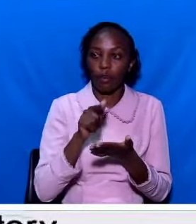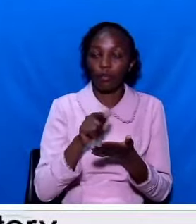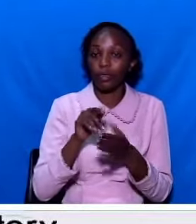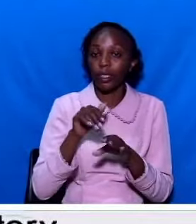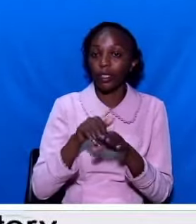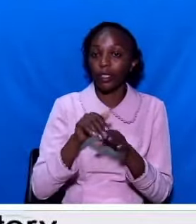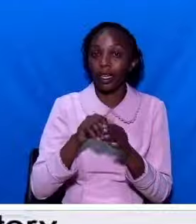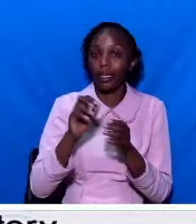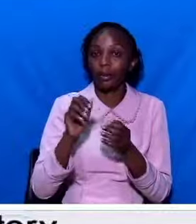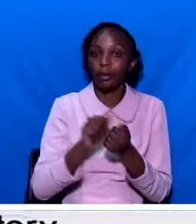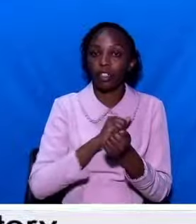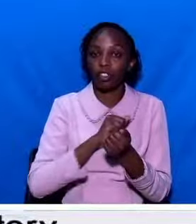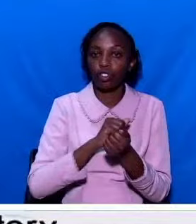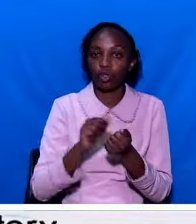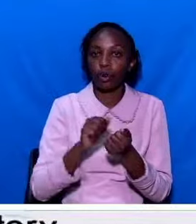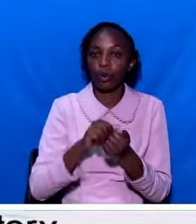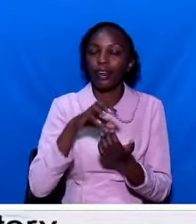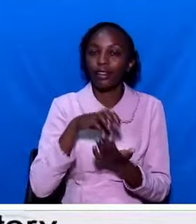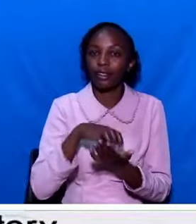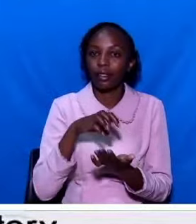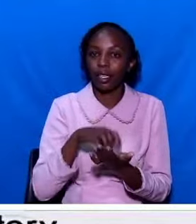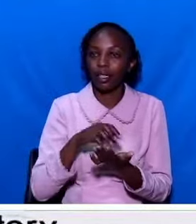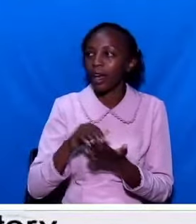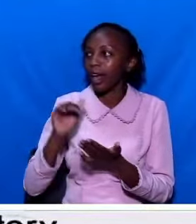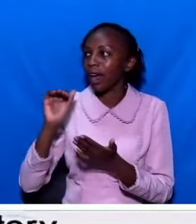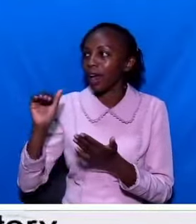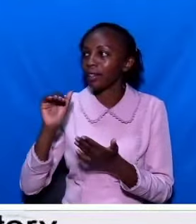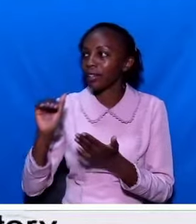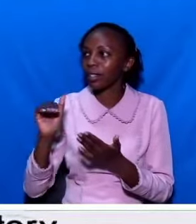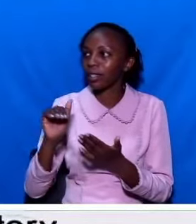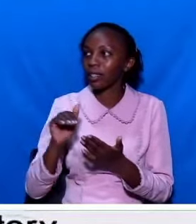state. Ask your neighbor, are you banjoed?